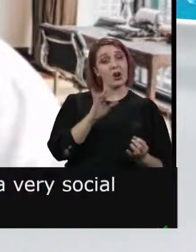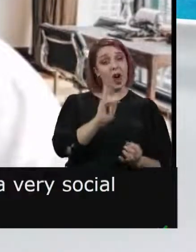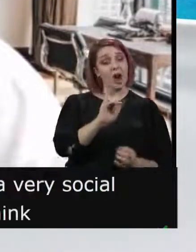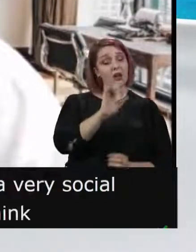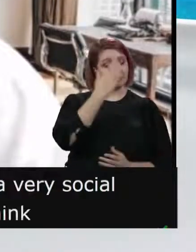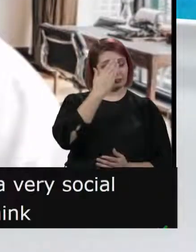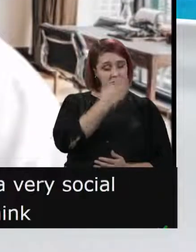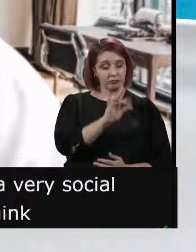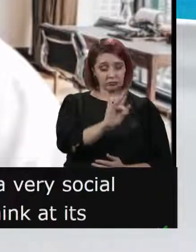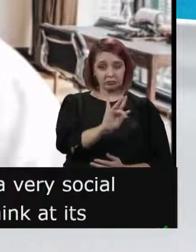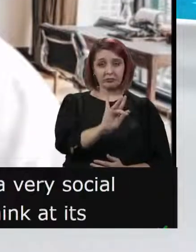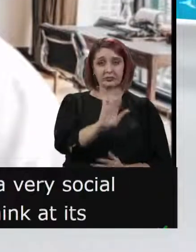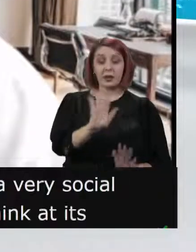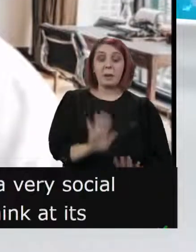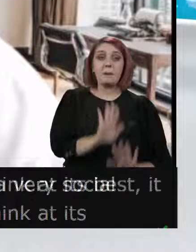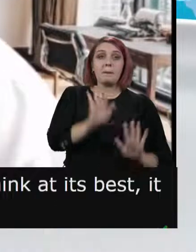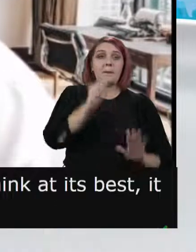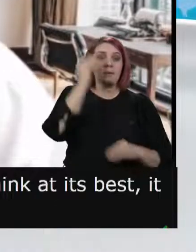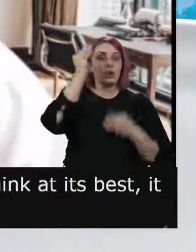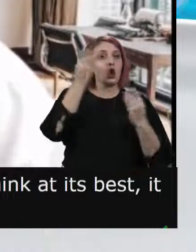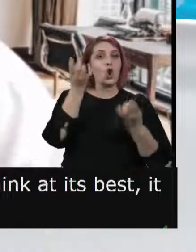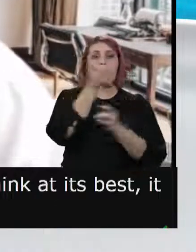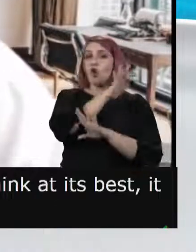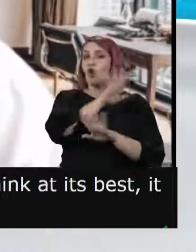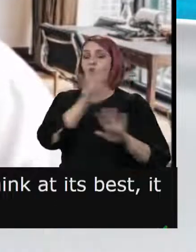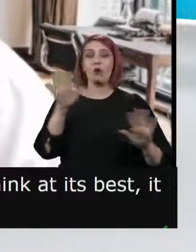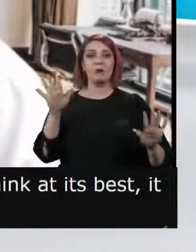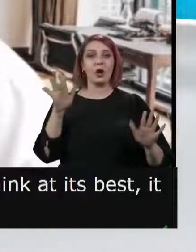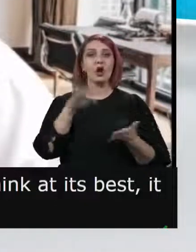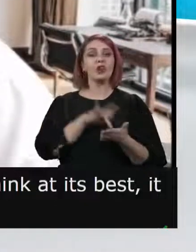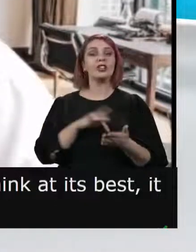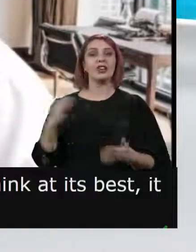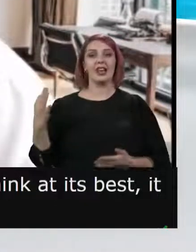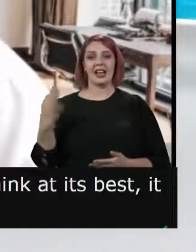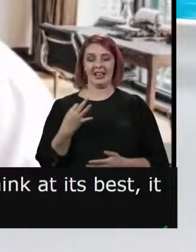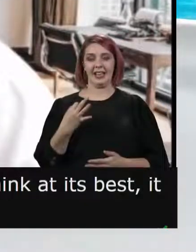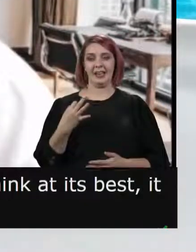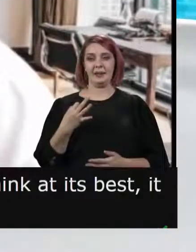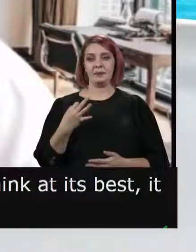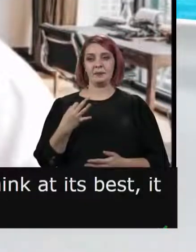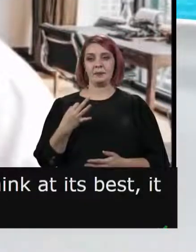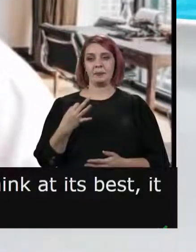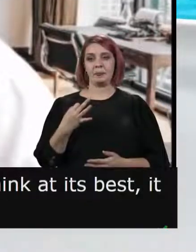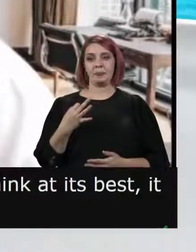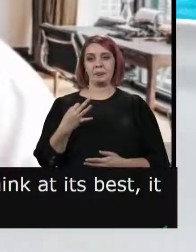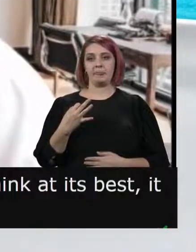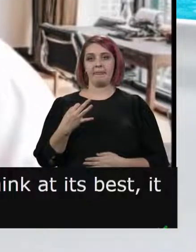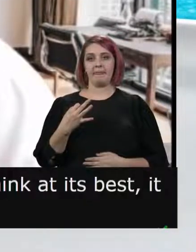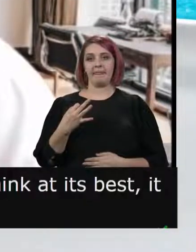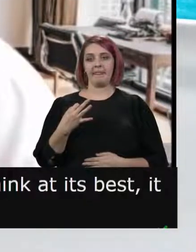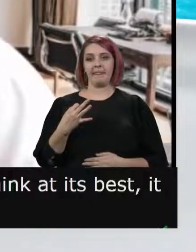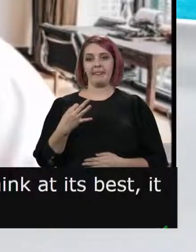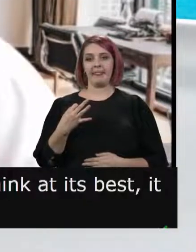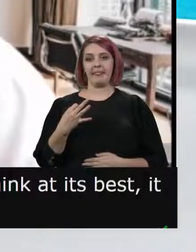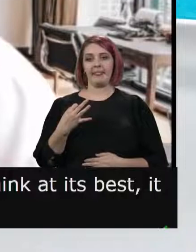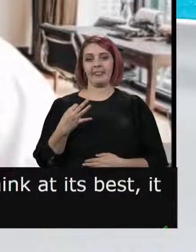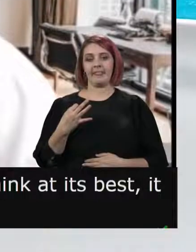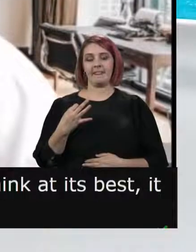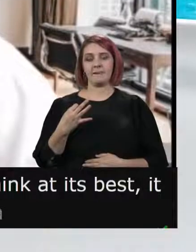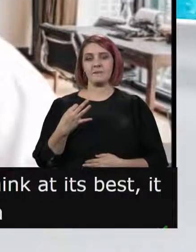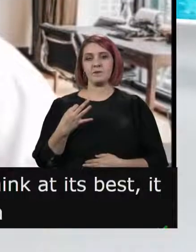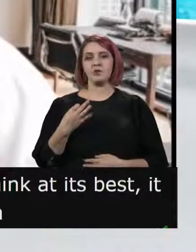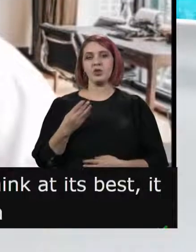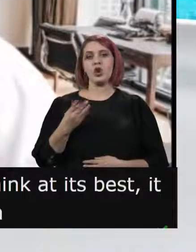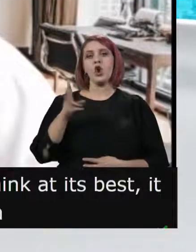it says, okay, let's stop using our people to deliver a basic level of service. And let's